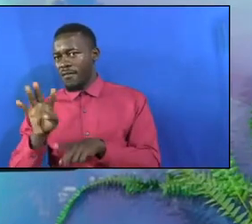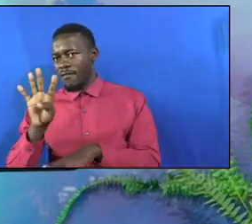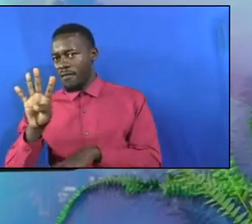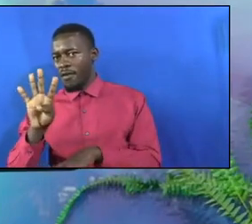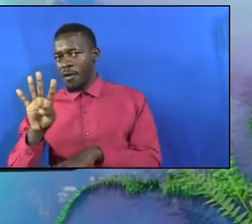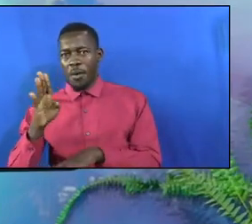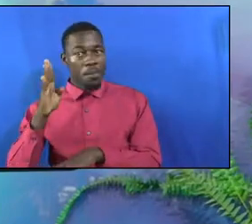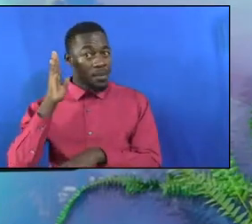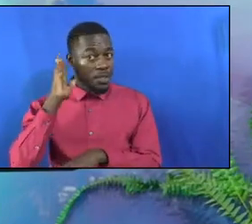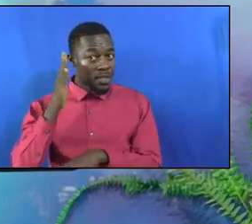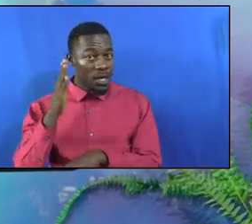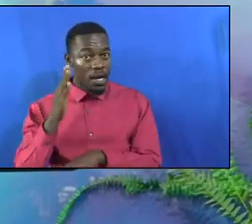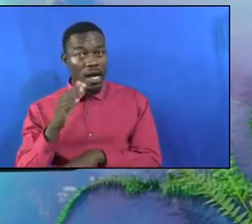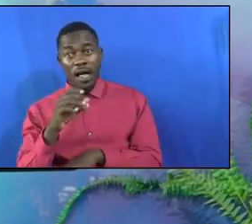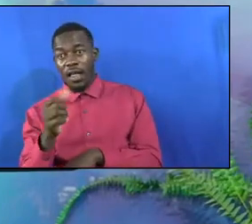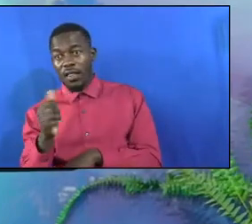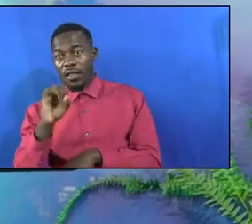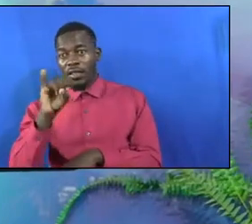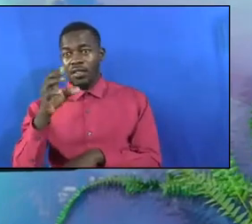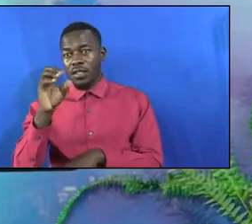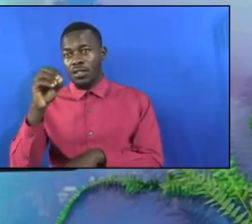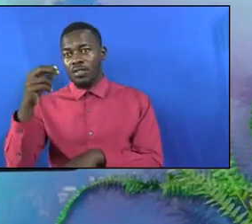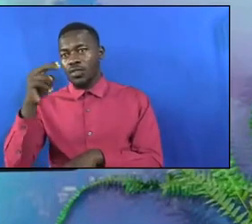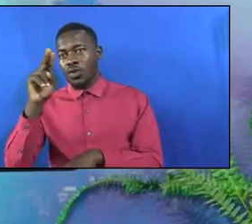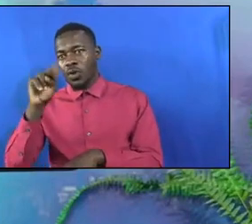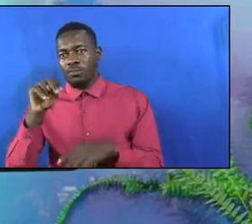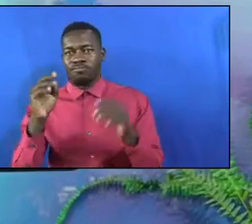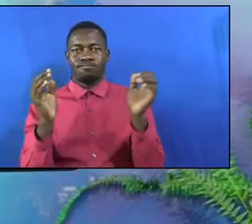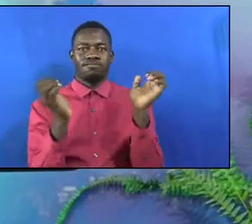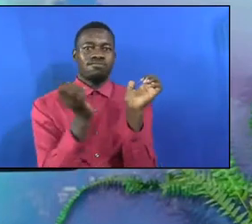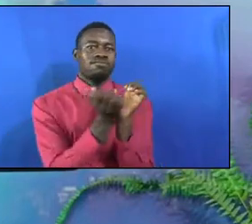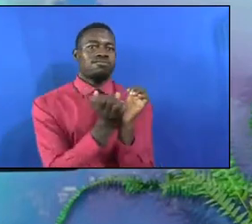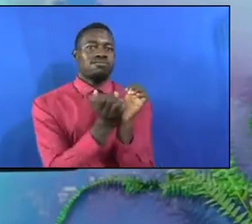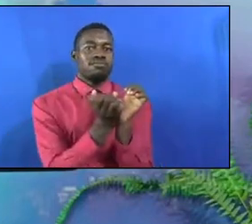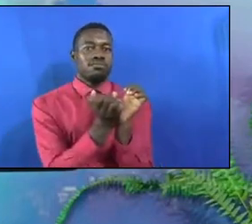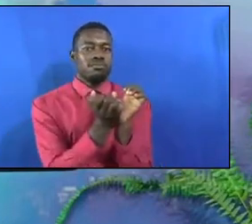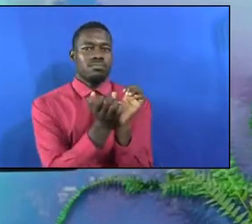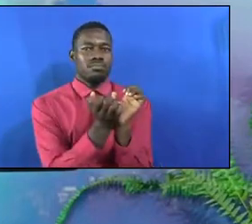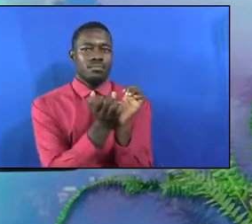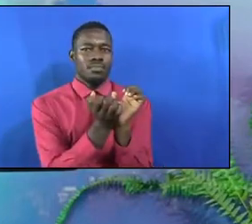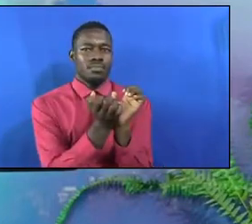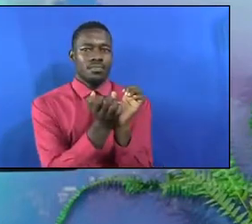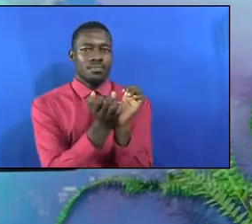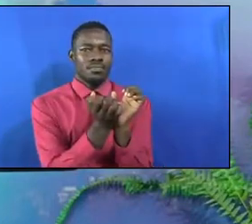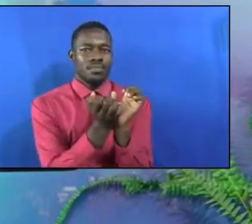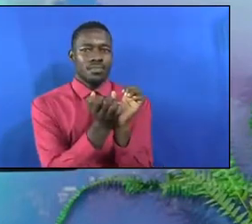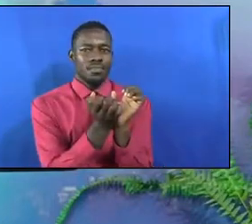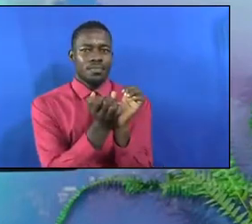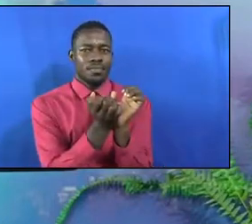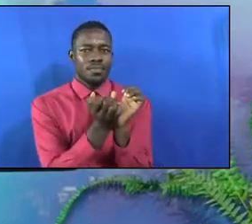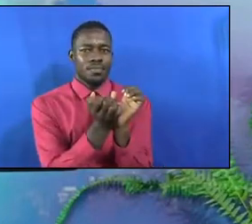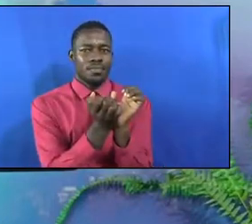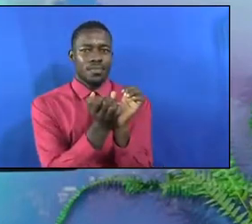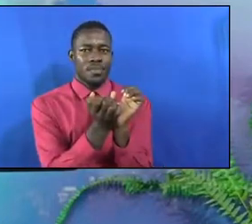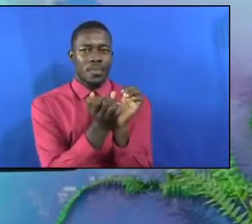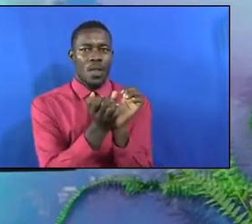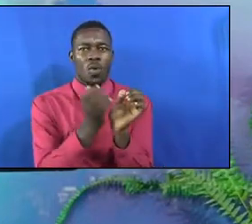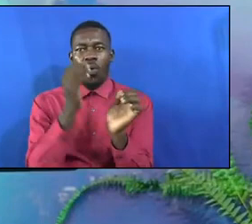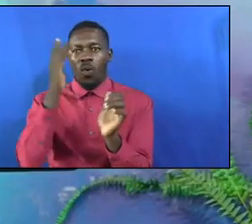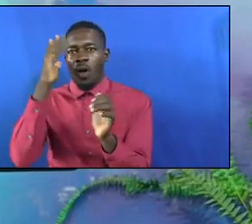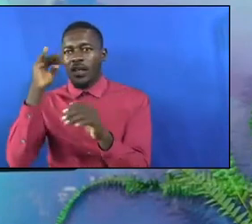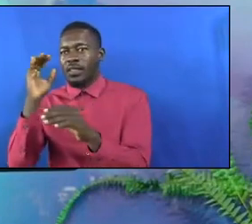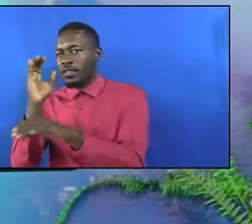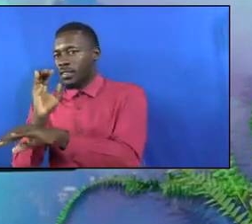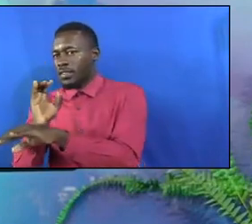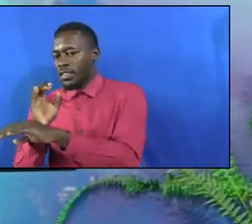John being jailed. We actually see them following them and keeping on, don't mention the name of that man. Don't mention the